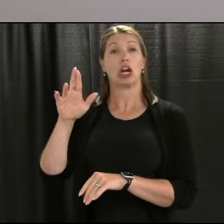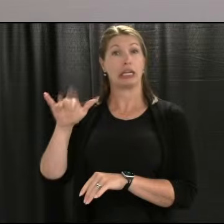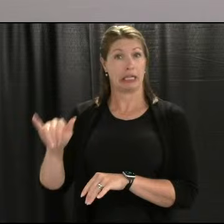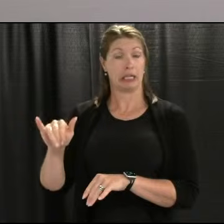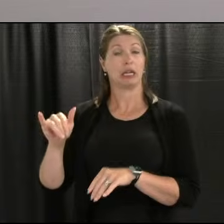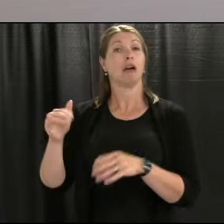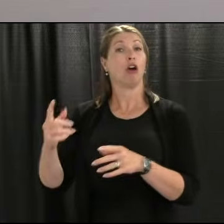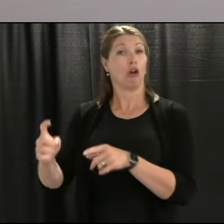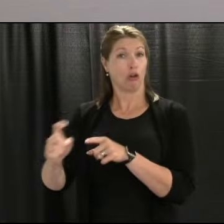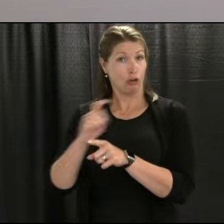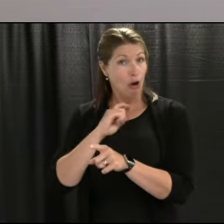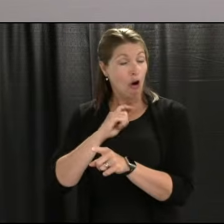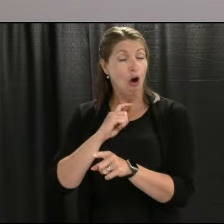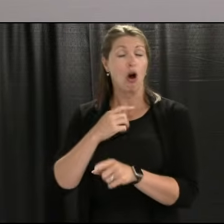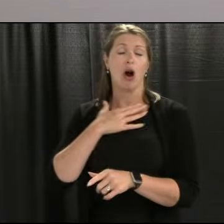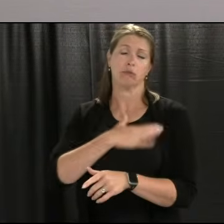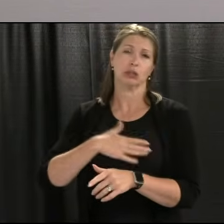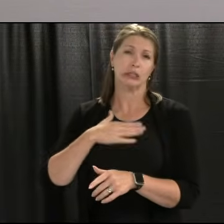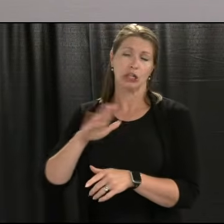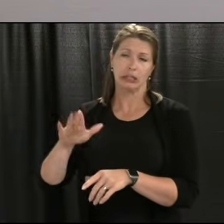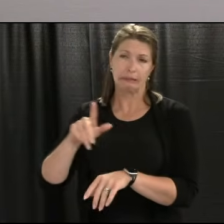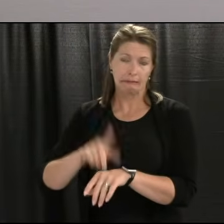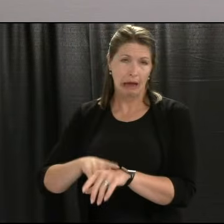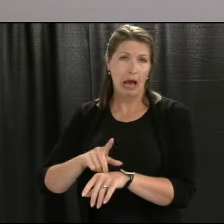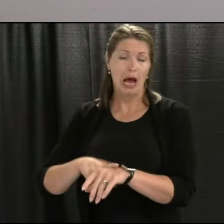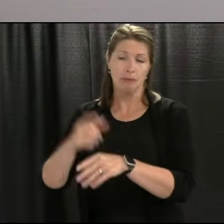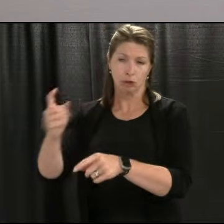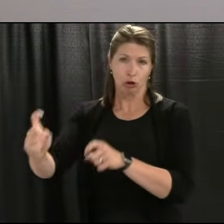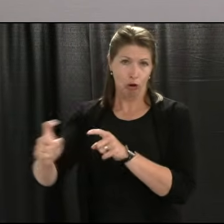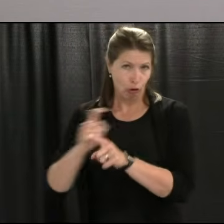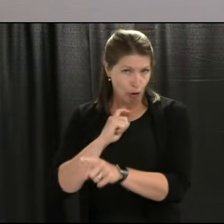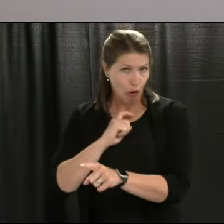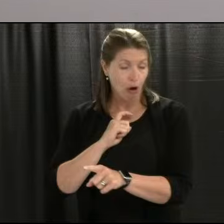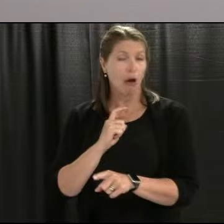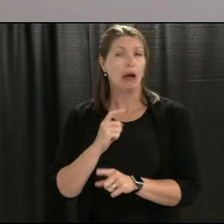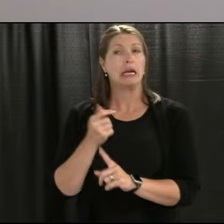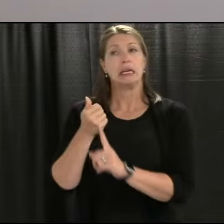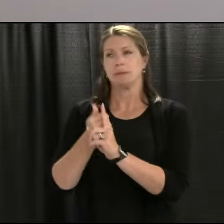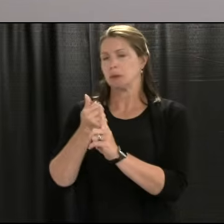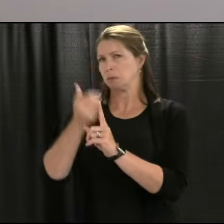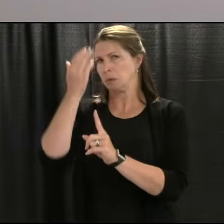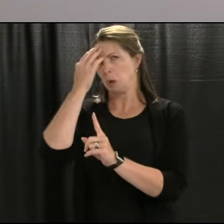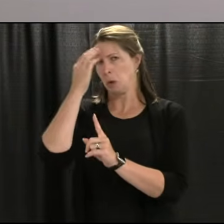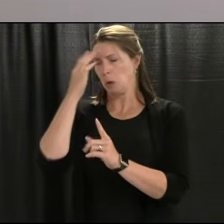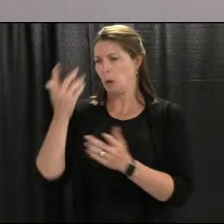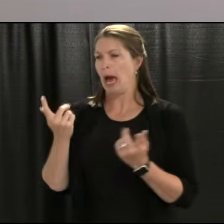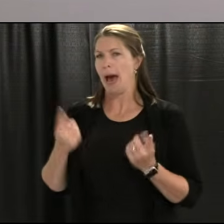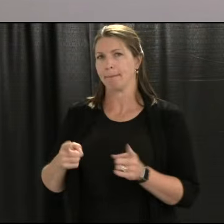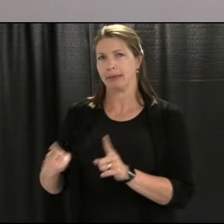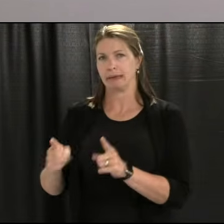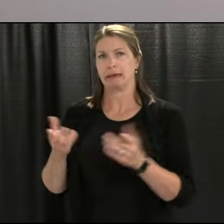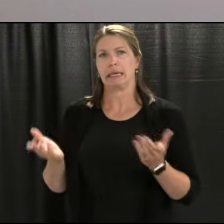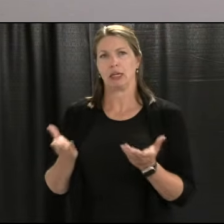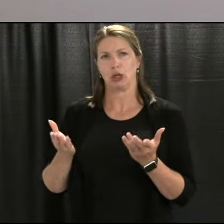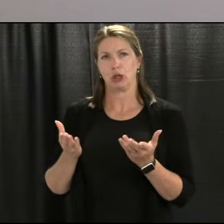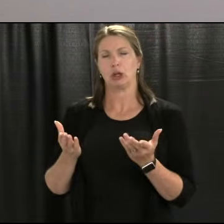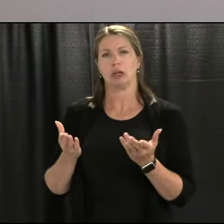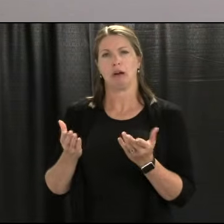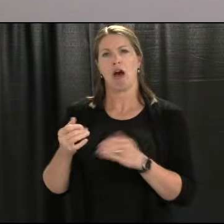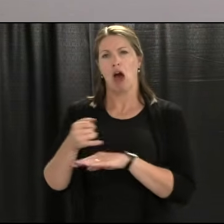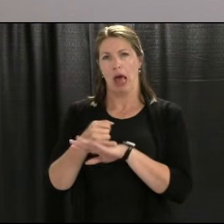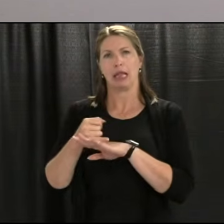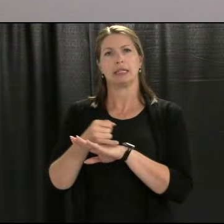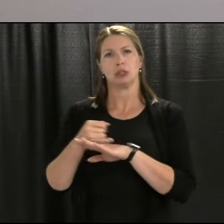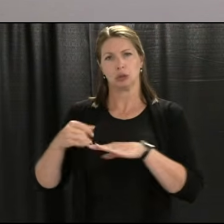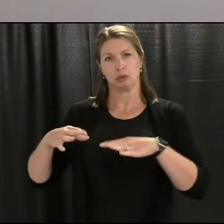to call me. He was very much up to speed on the situation here on the island, but I did take the time to just further describe